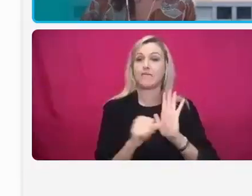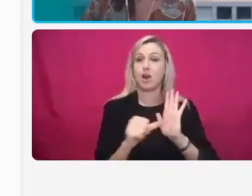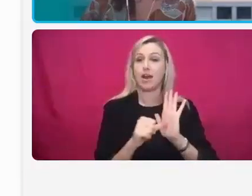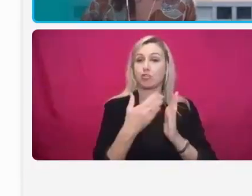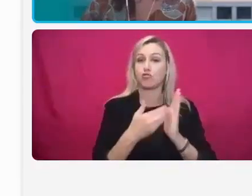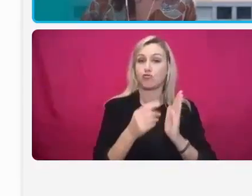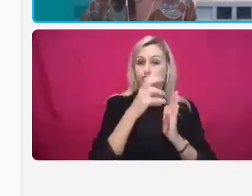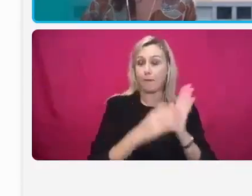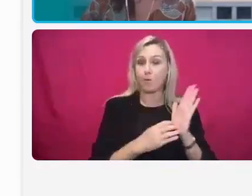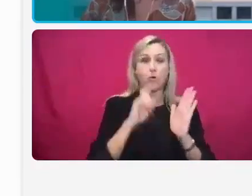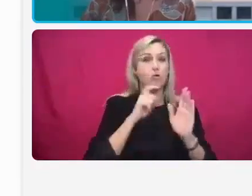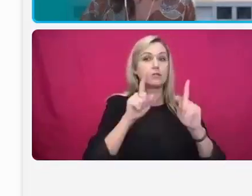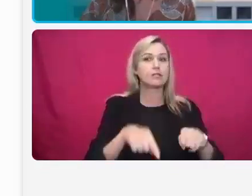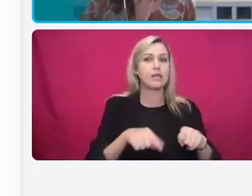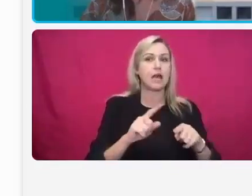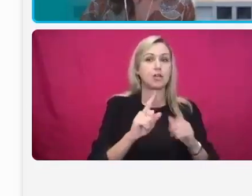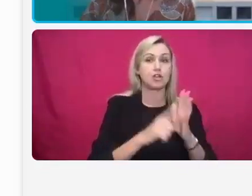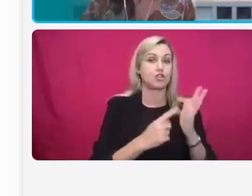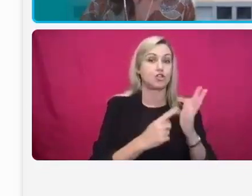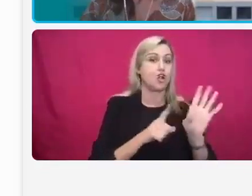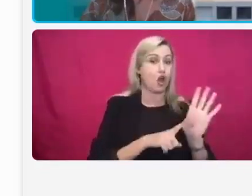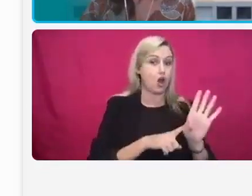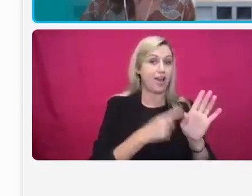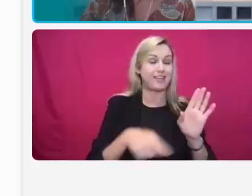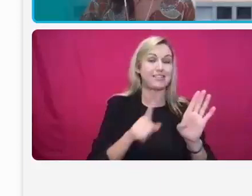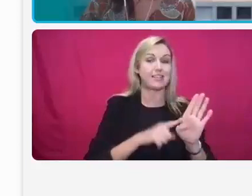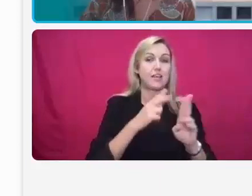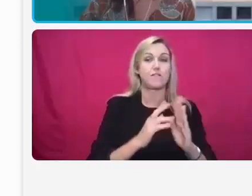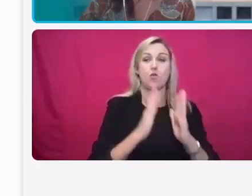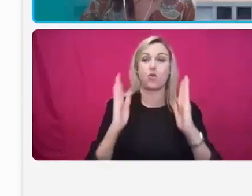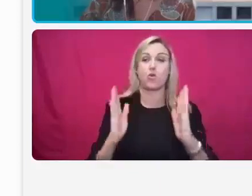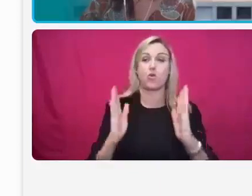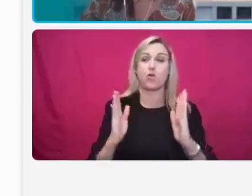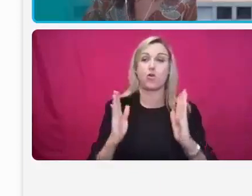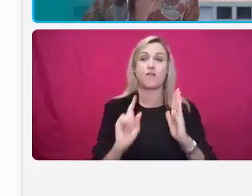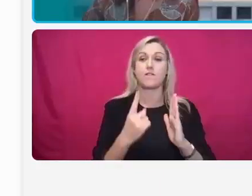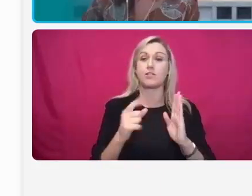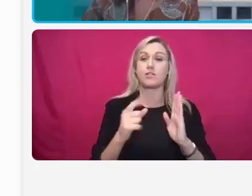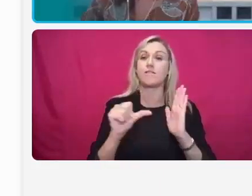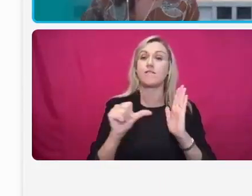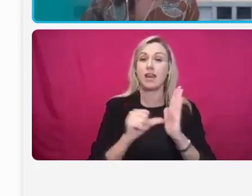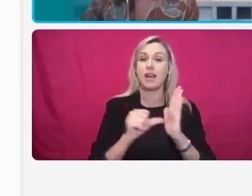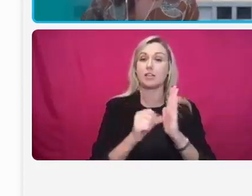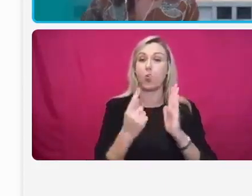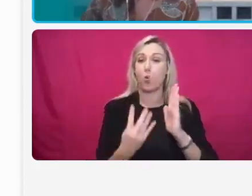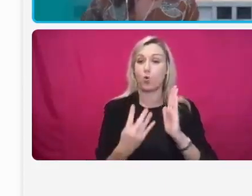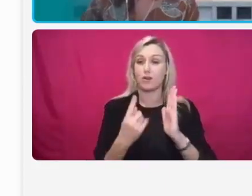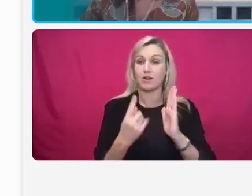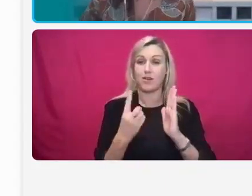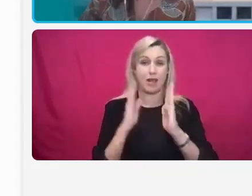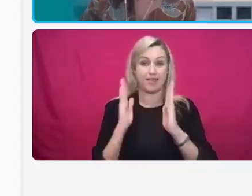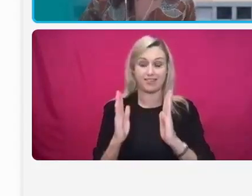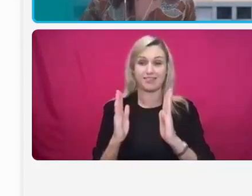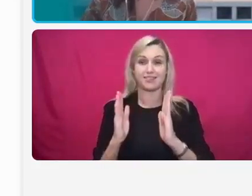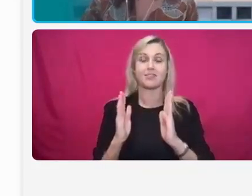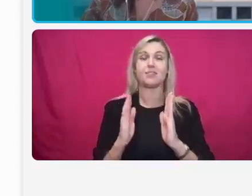from July this year, covering the first financial quarter. And these changes to